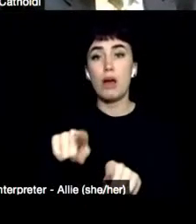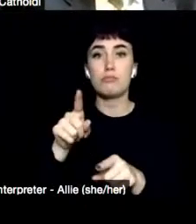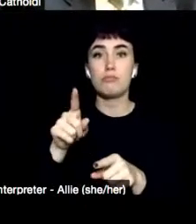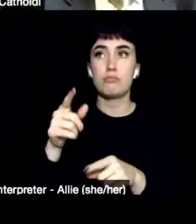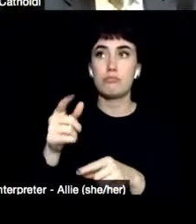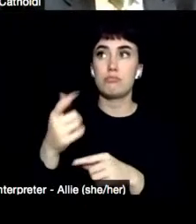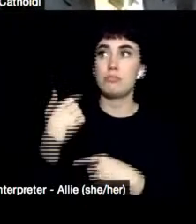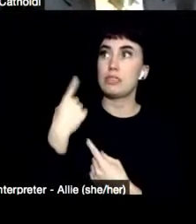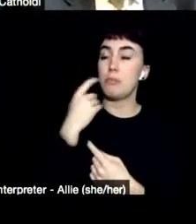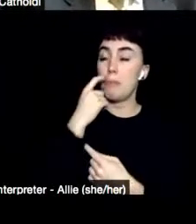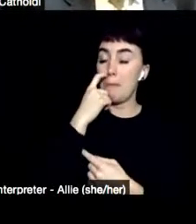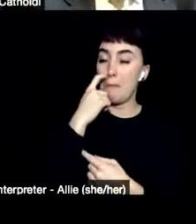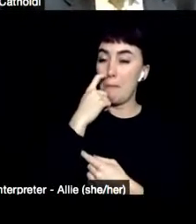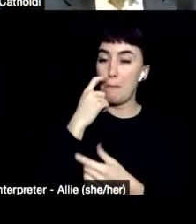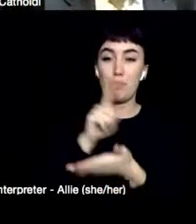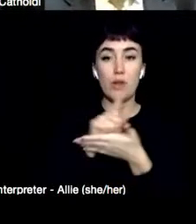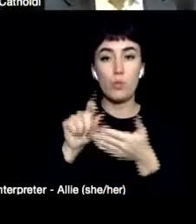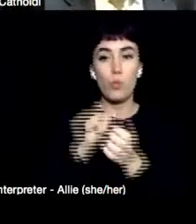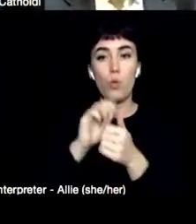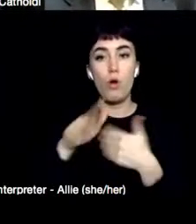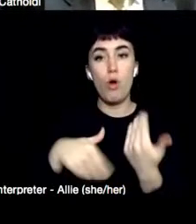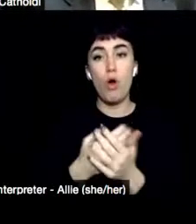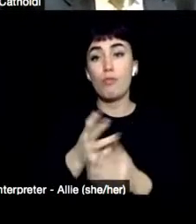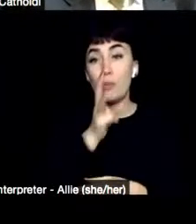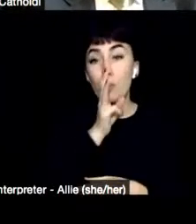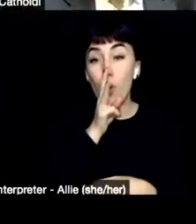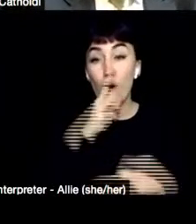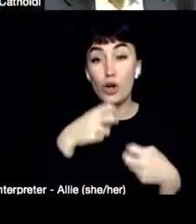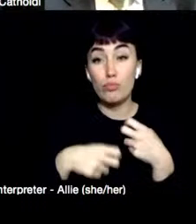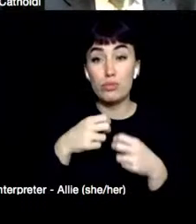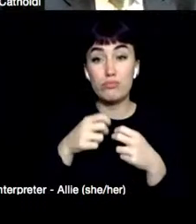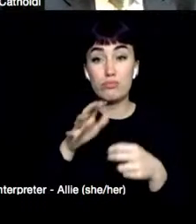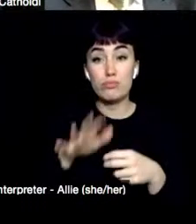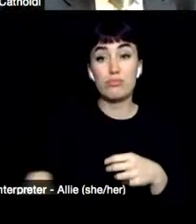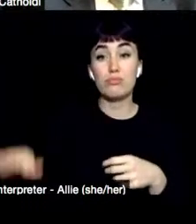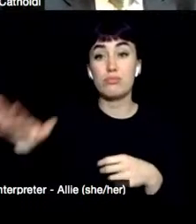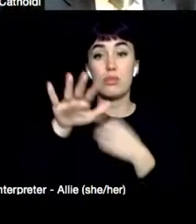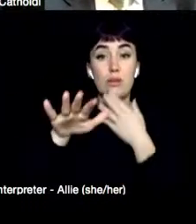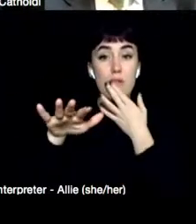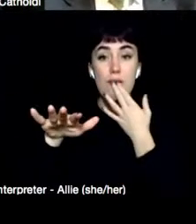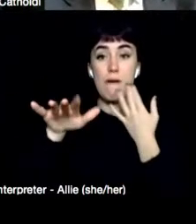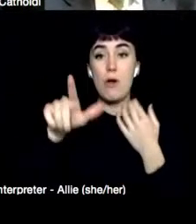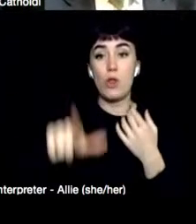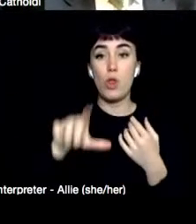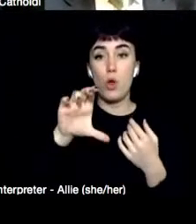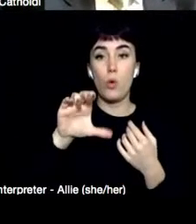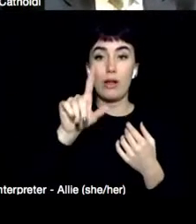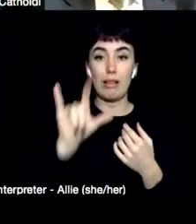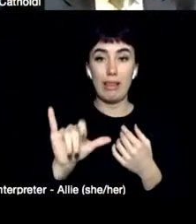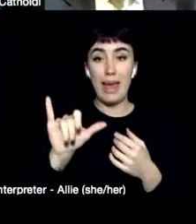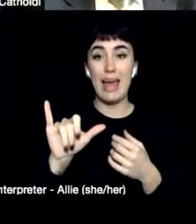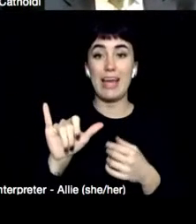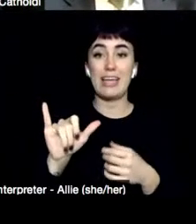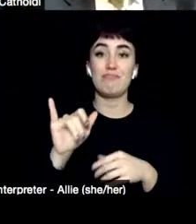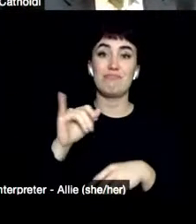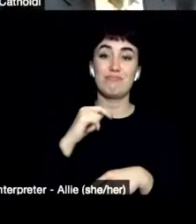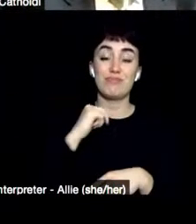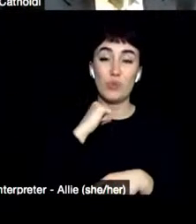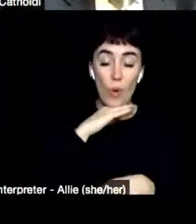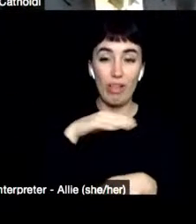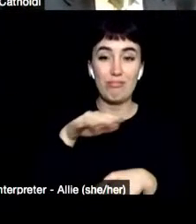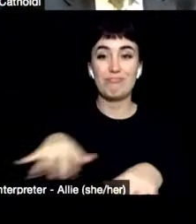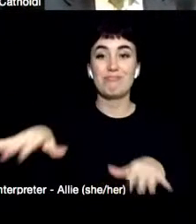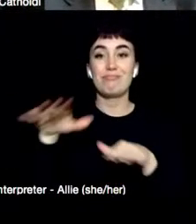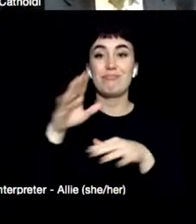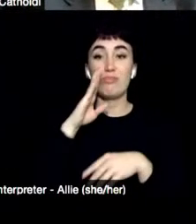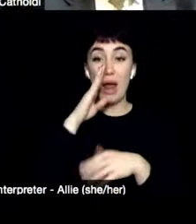past week with all of the water issues throughout low-lying clay-soiled Brighton. I don't know about other